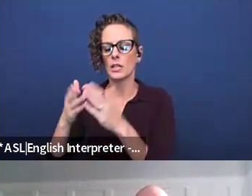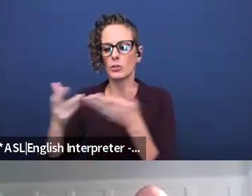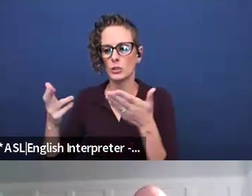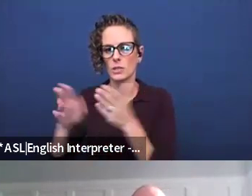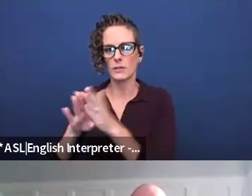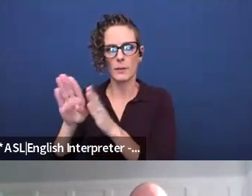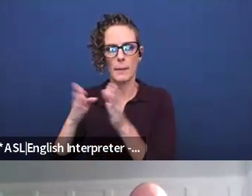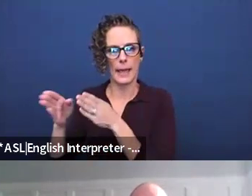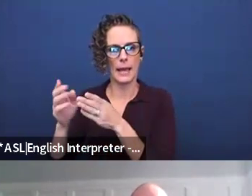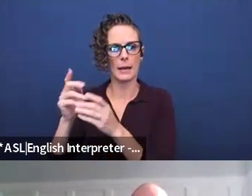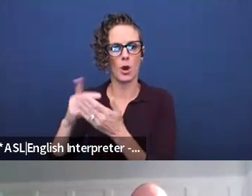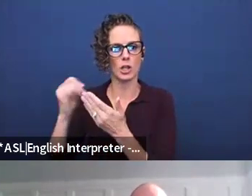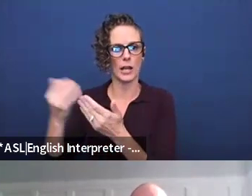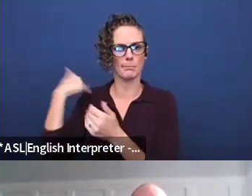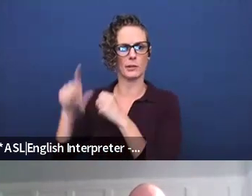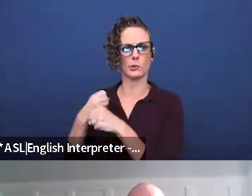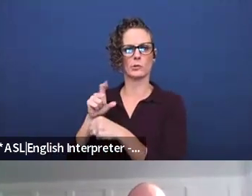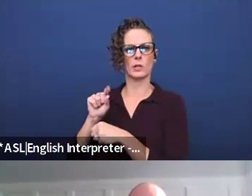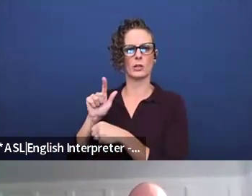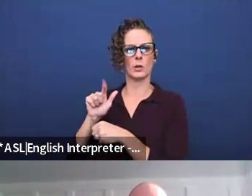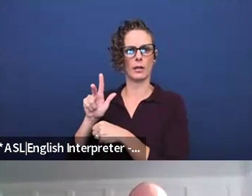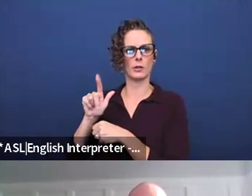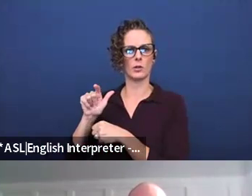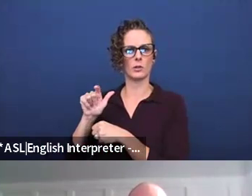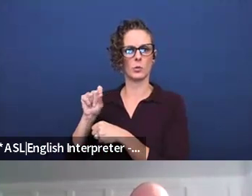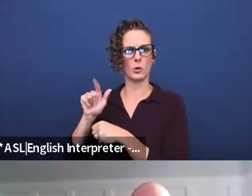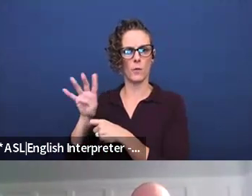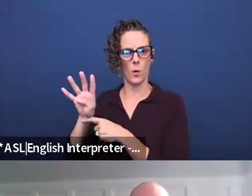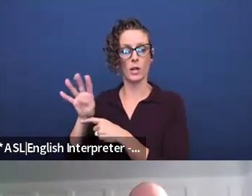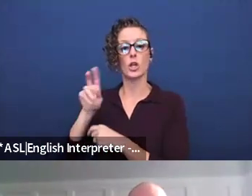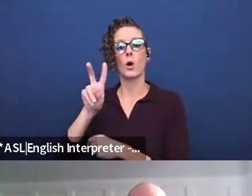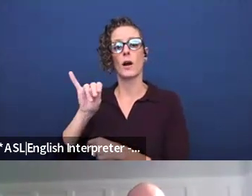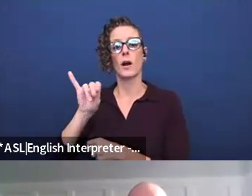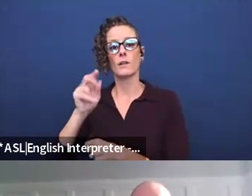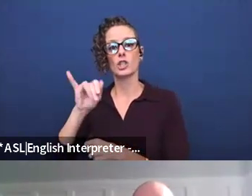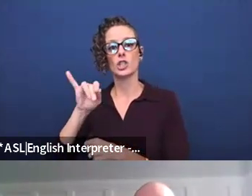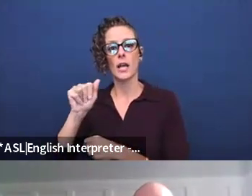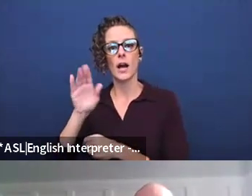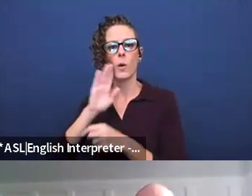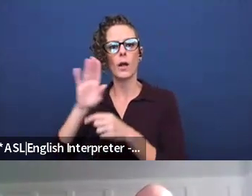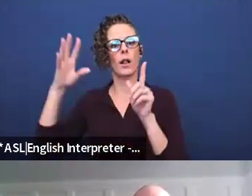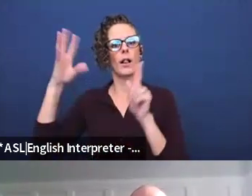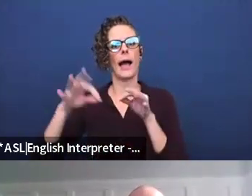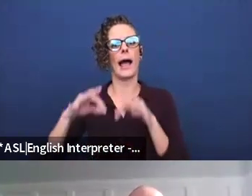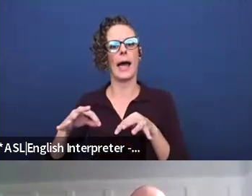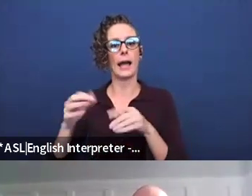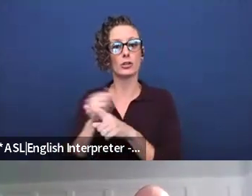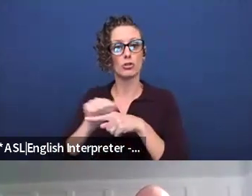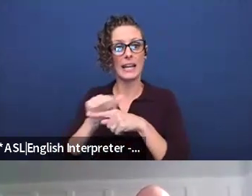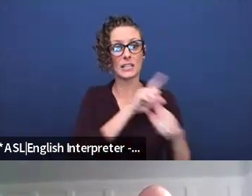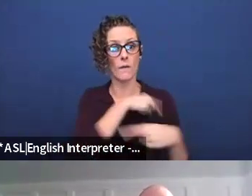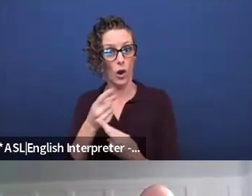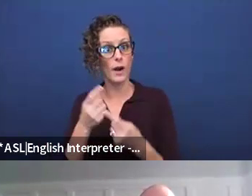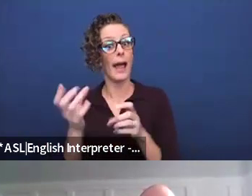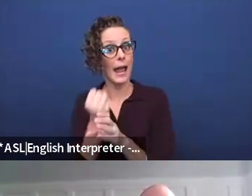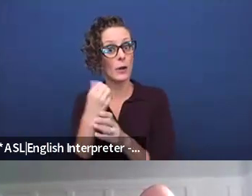back in 23-24. So Virginia is going to highlight some of the trainings that we've gotten thus far. And we also have an